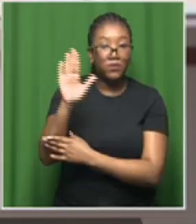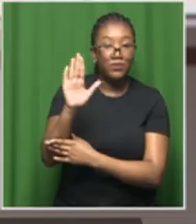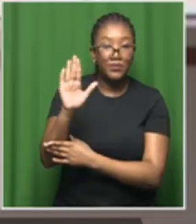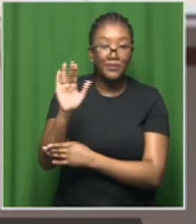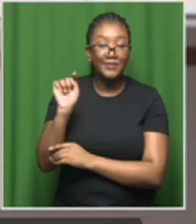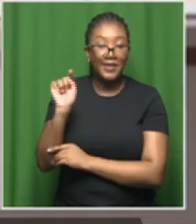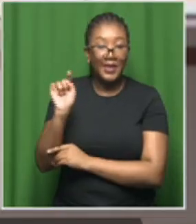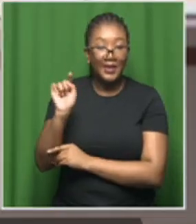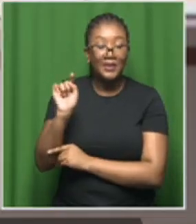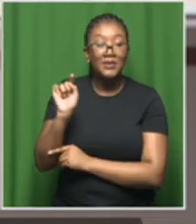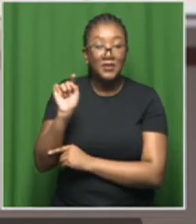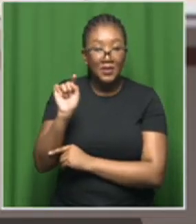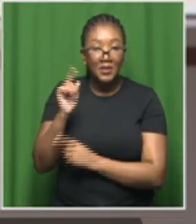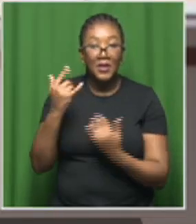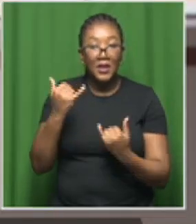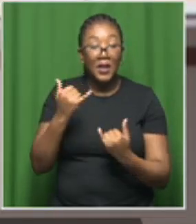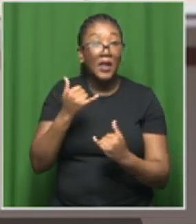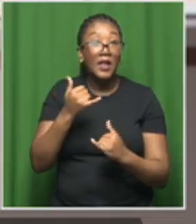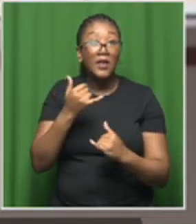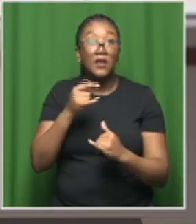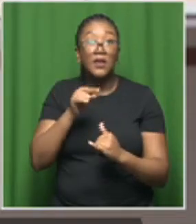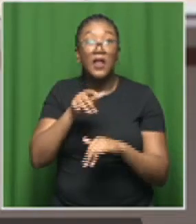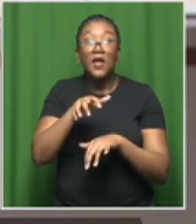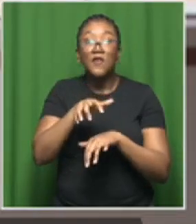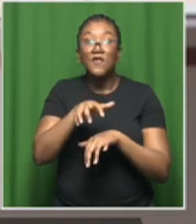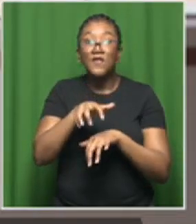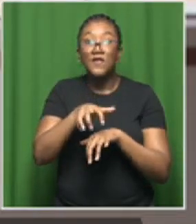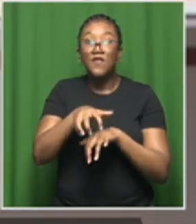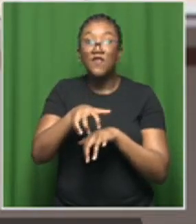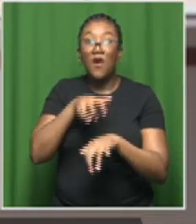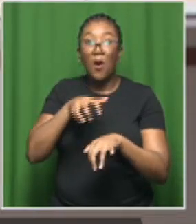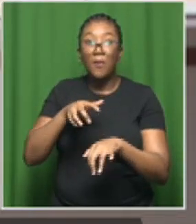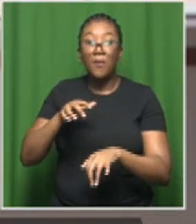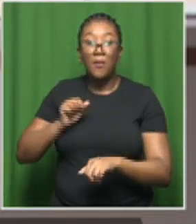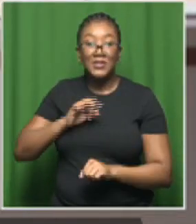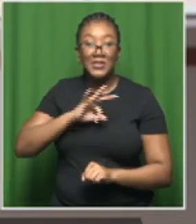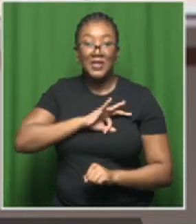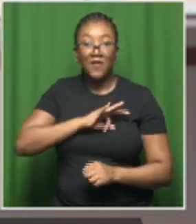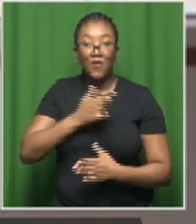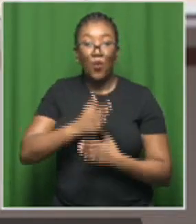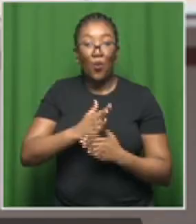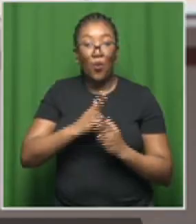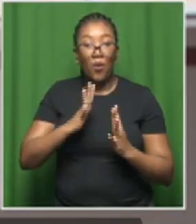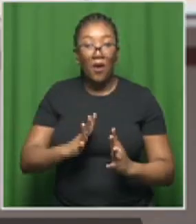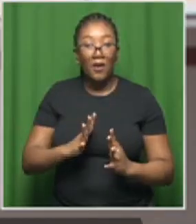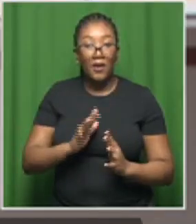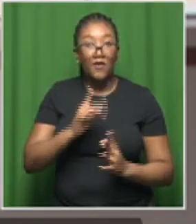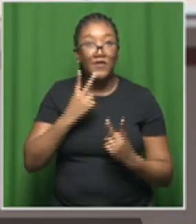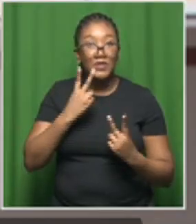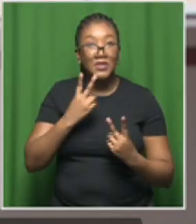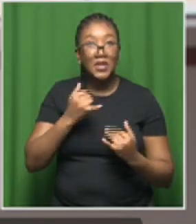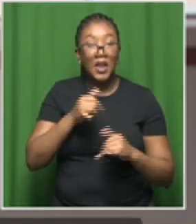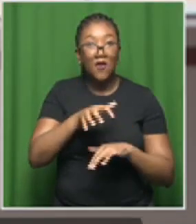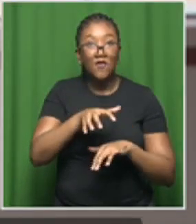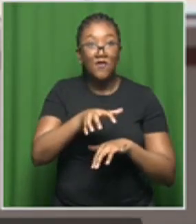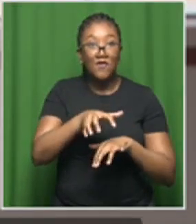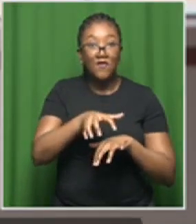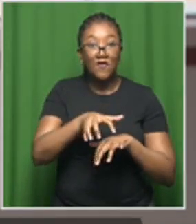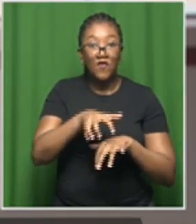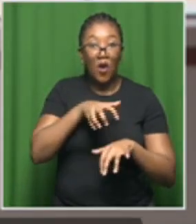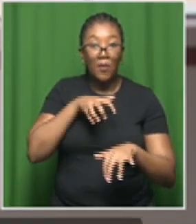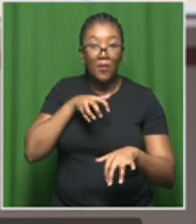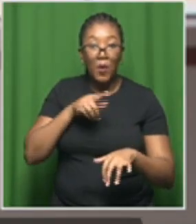farm workers to look at agriculture, right, and the evolution of agriculture in Africa. You have